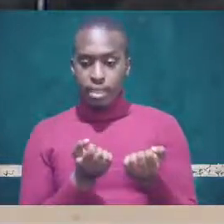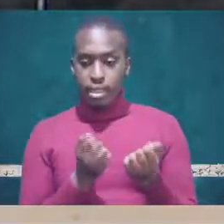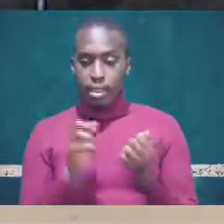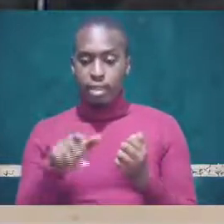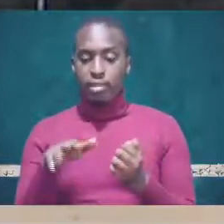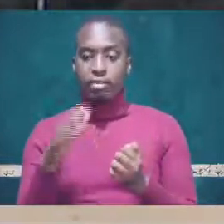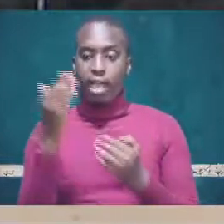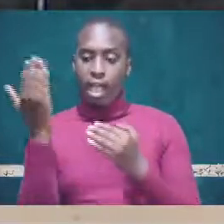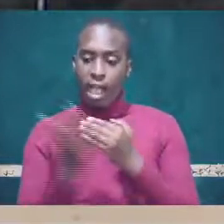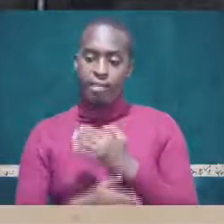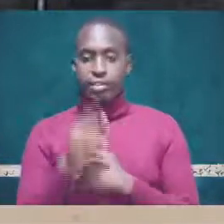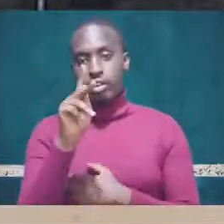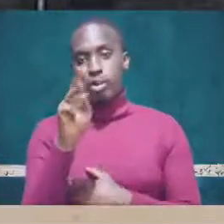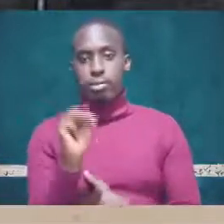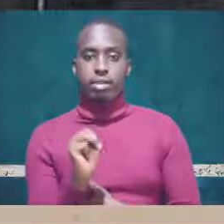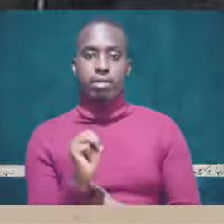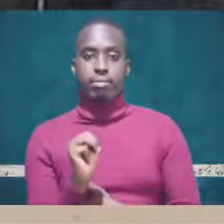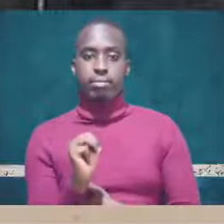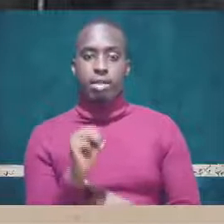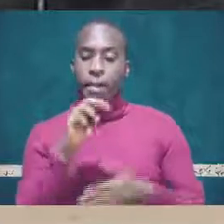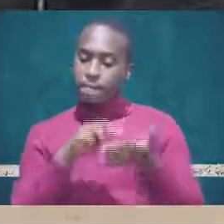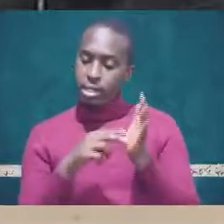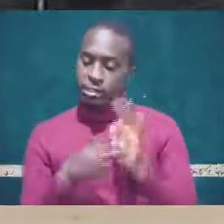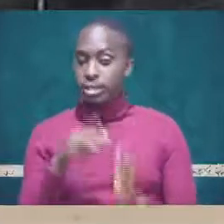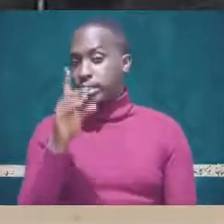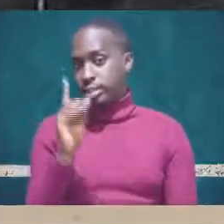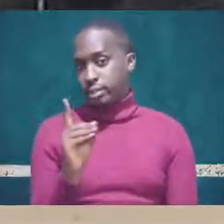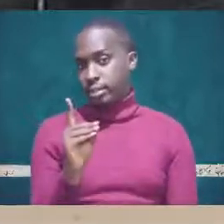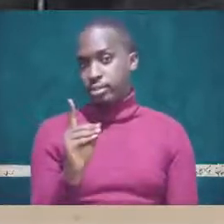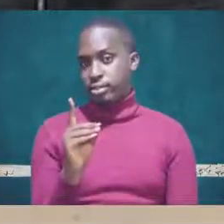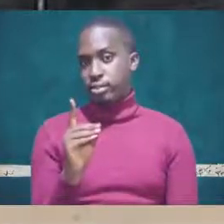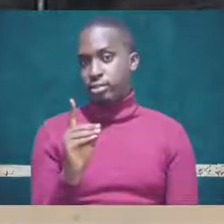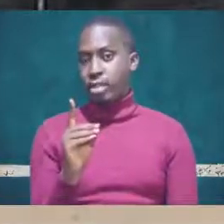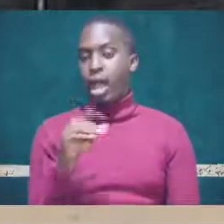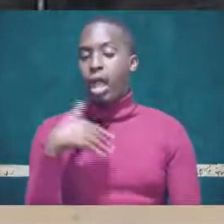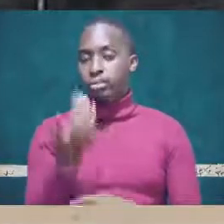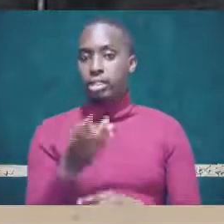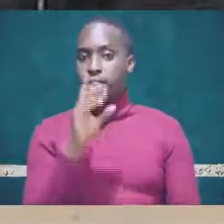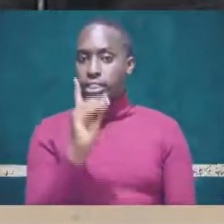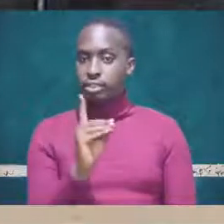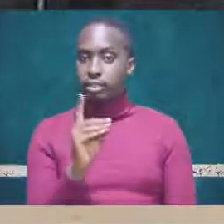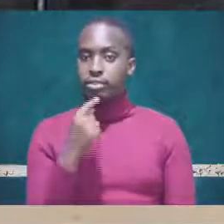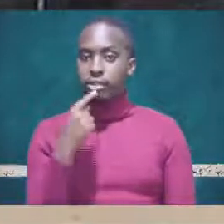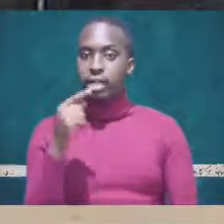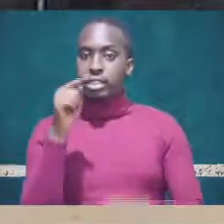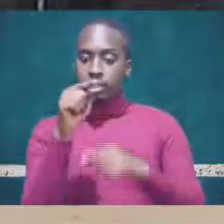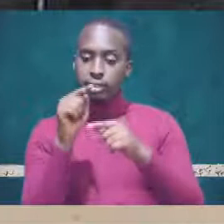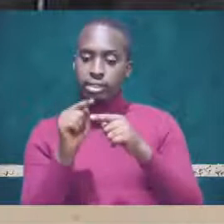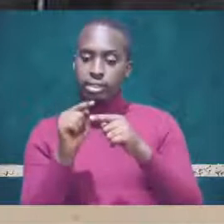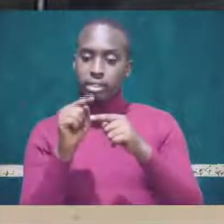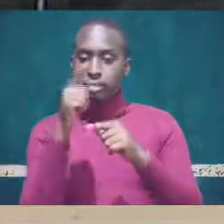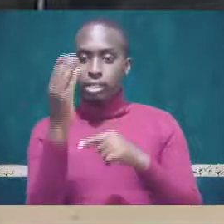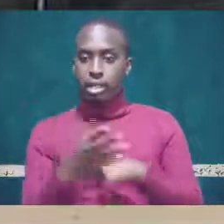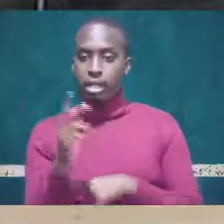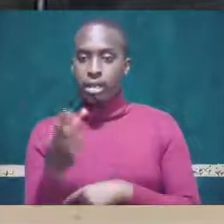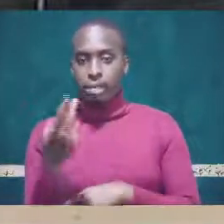kilometer. Now, half a kilometer, it means it is distance. And so, distance is a half of a